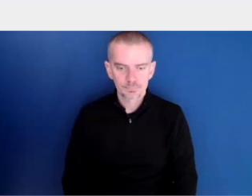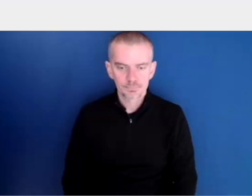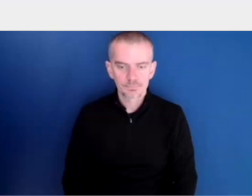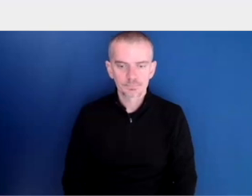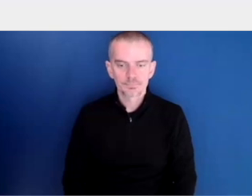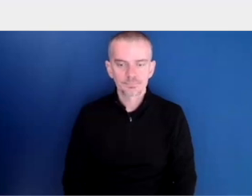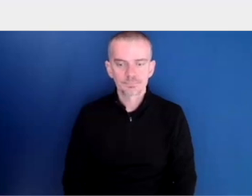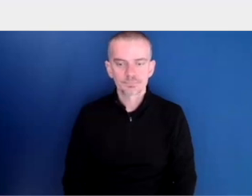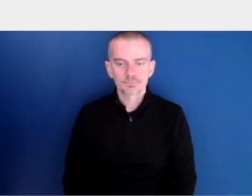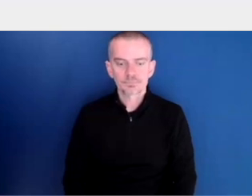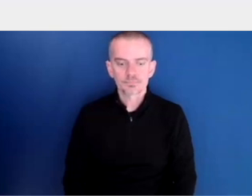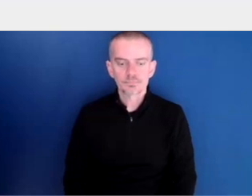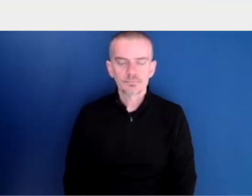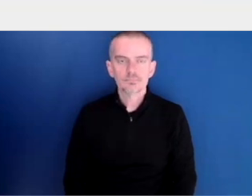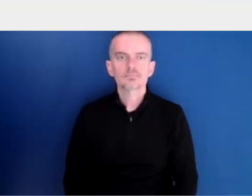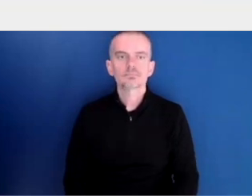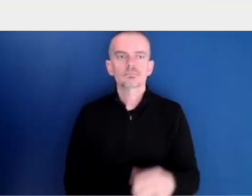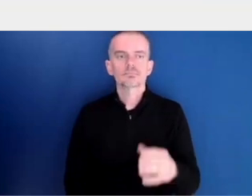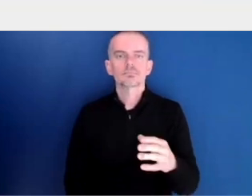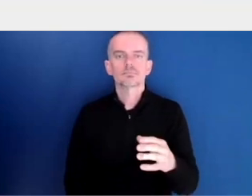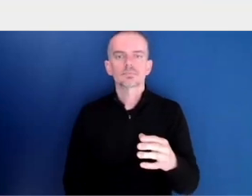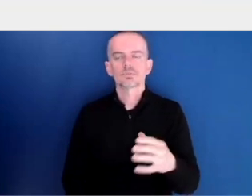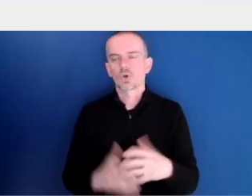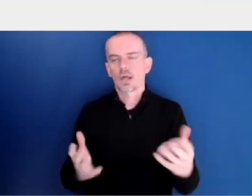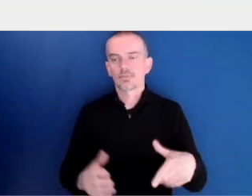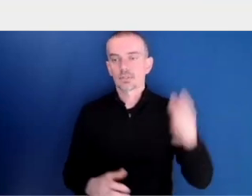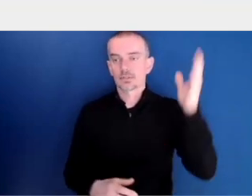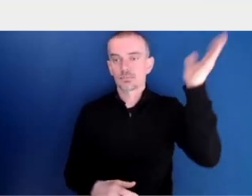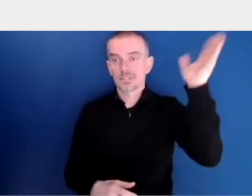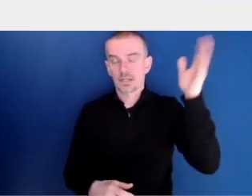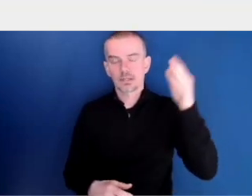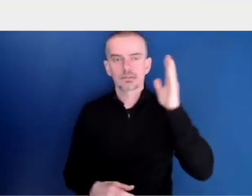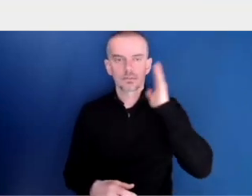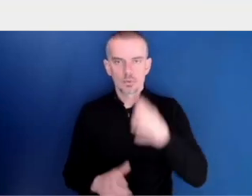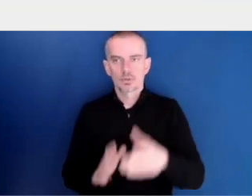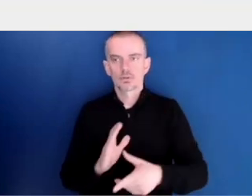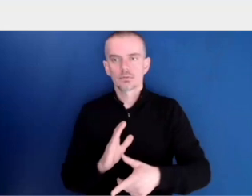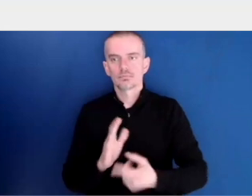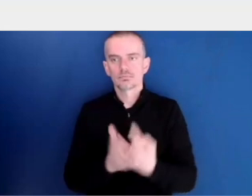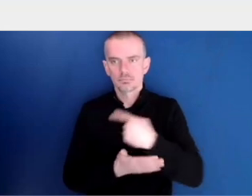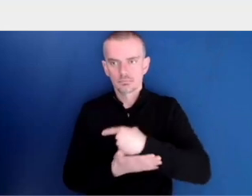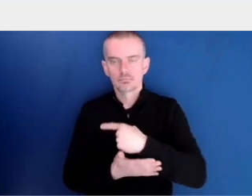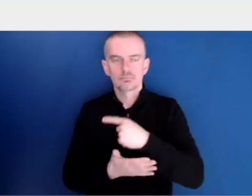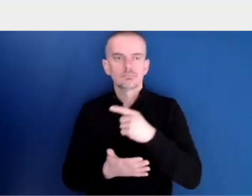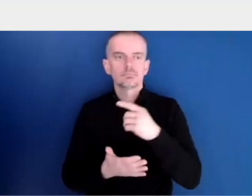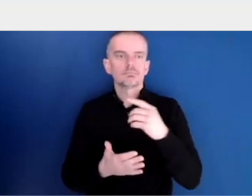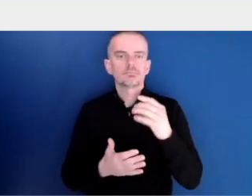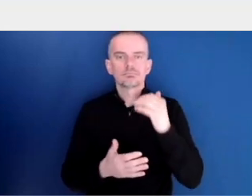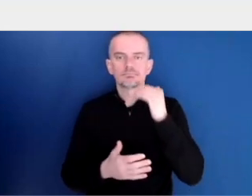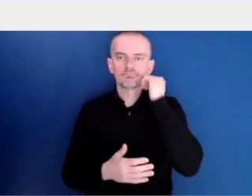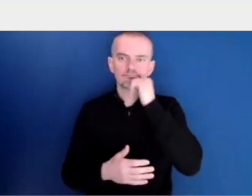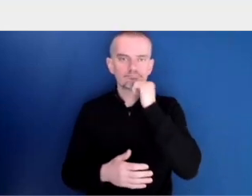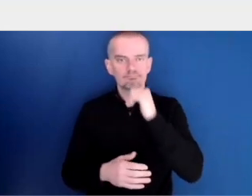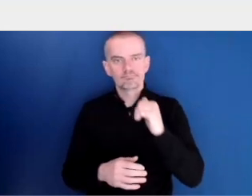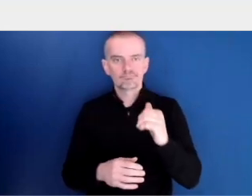Okay, so for a lot of this presentation, we're going to be going over we're kind of the practical application of some of these